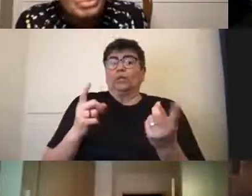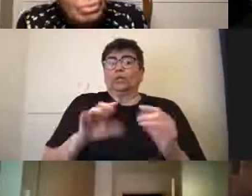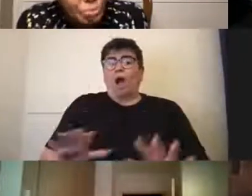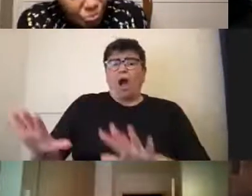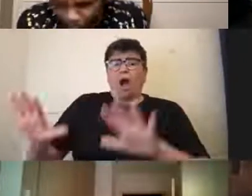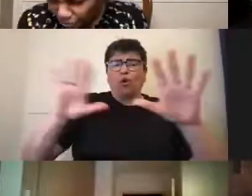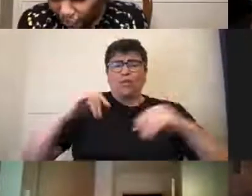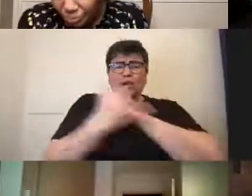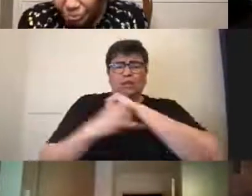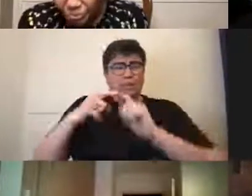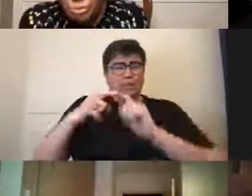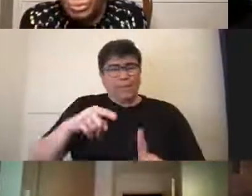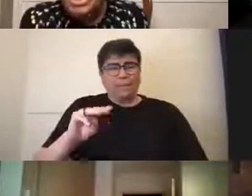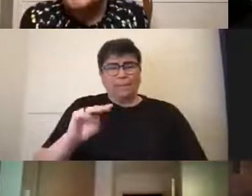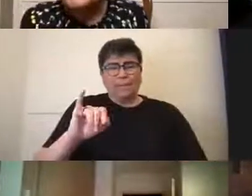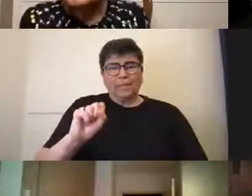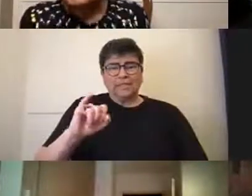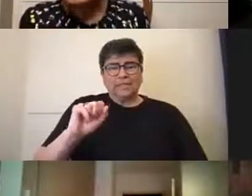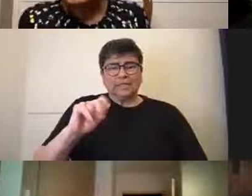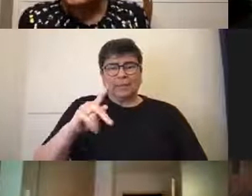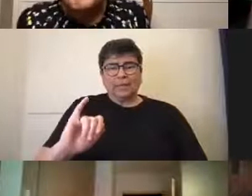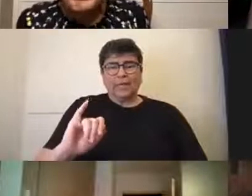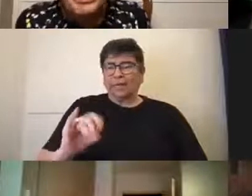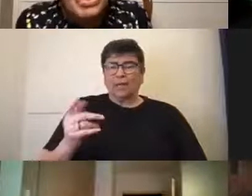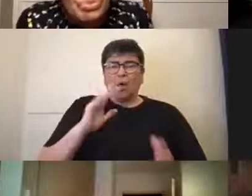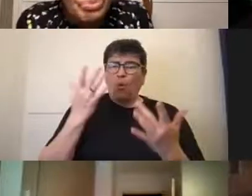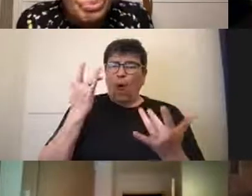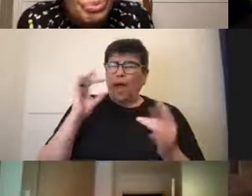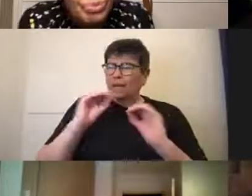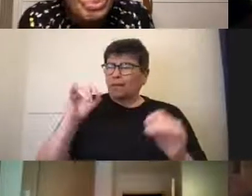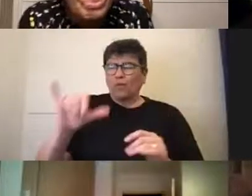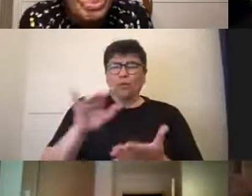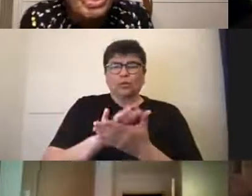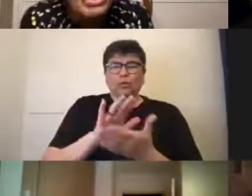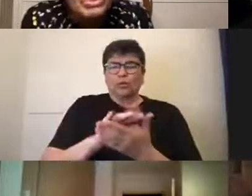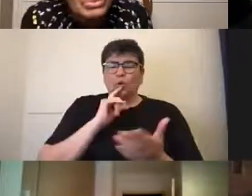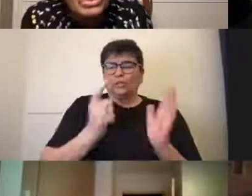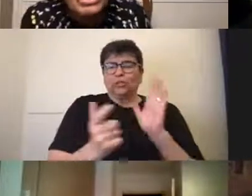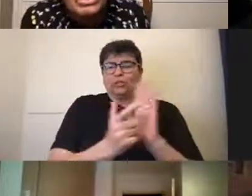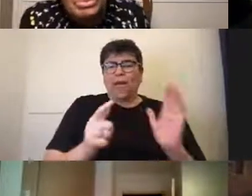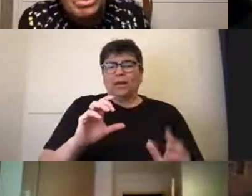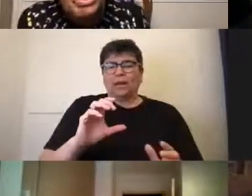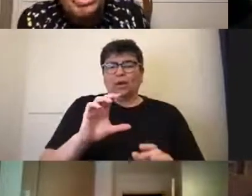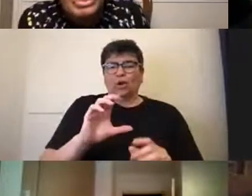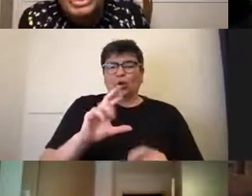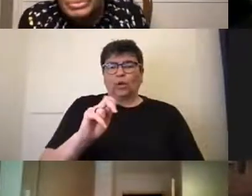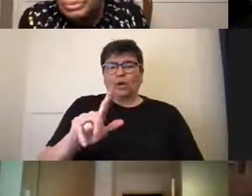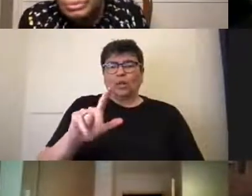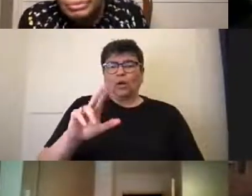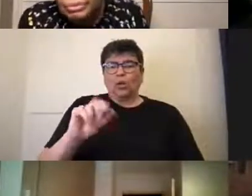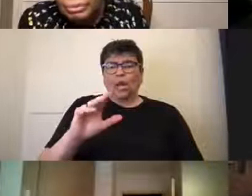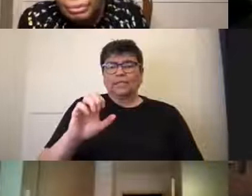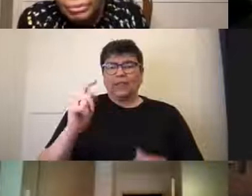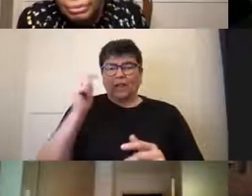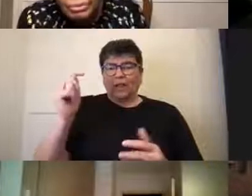but particularly in Mississippi, y'all, like, I mean, how come none of these schools now, you know, they just banned critical race theory in my state, but they banned